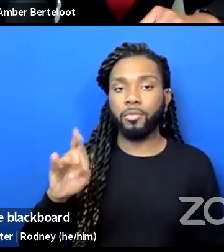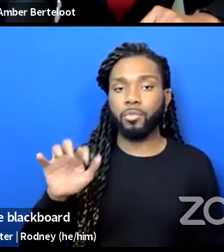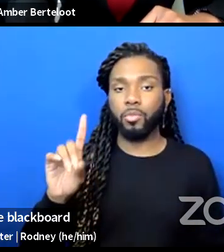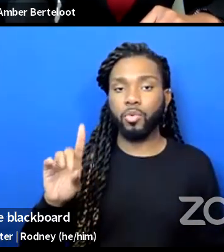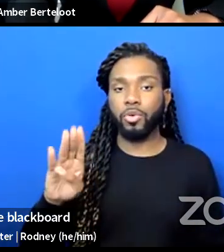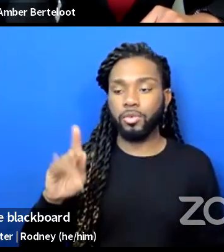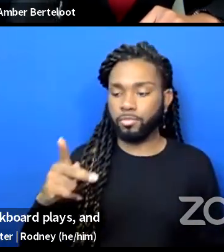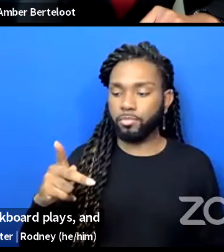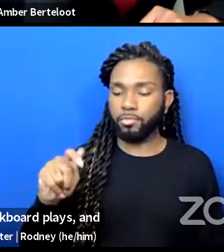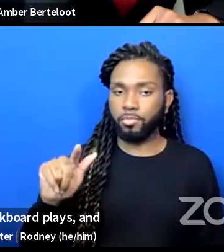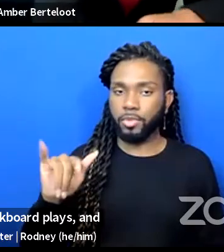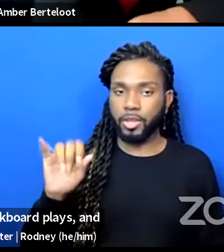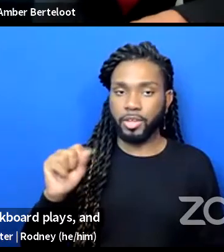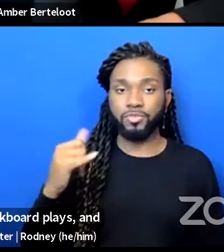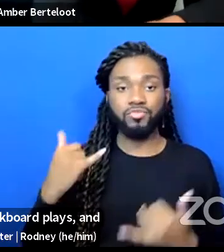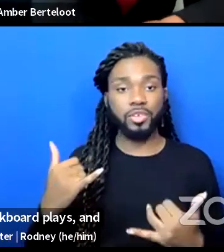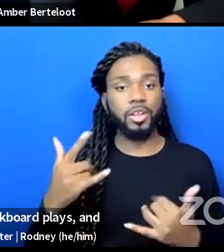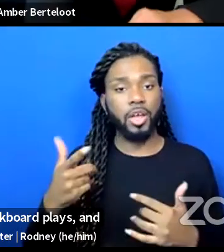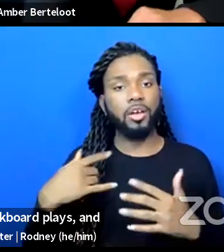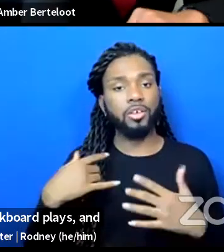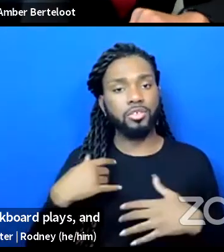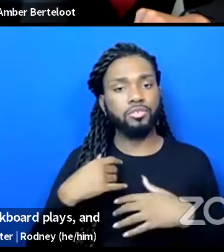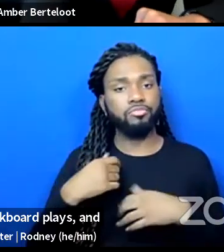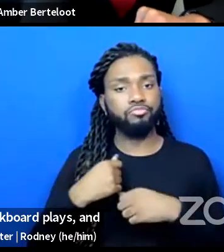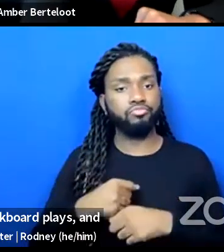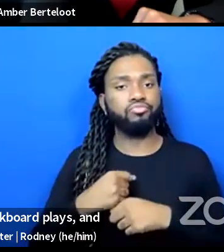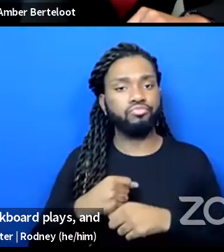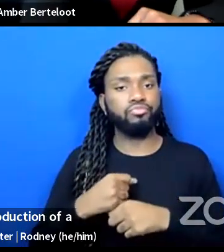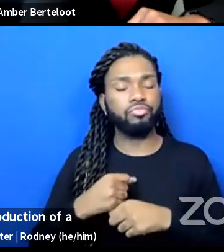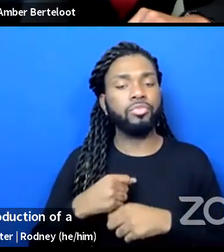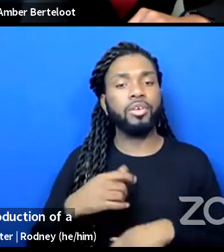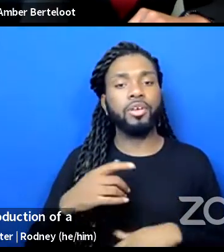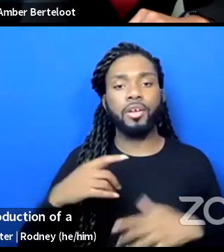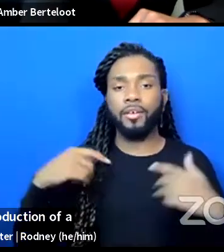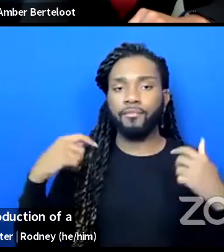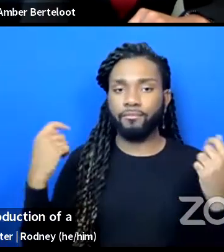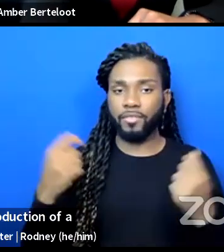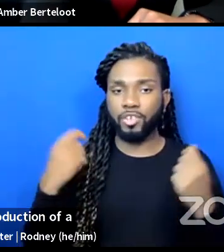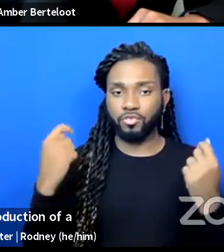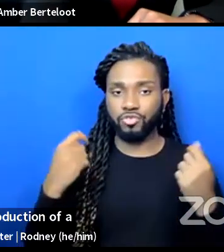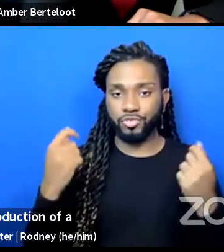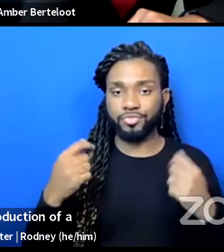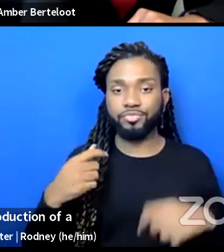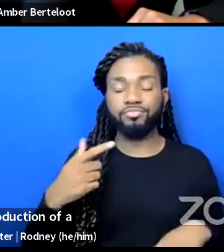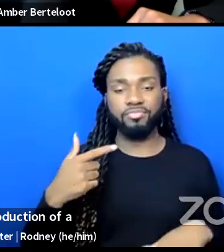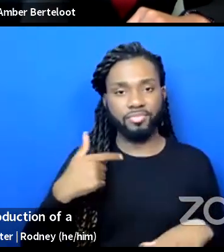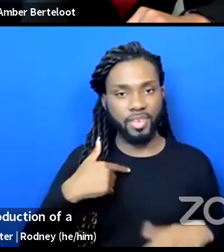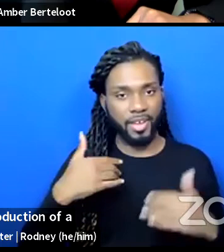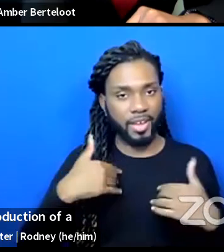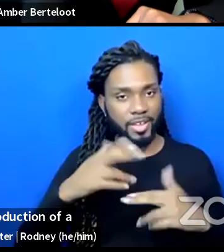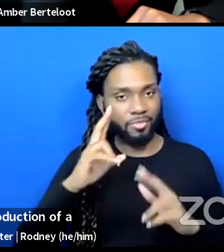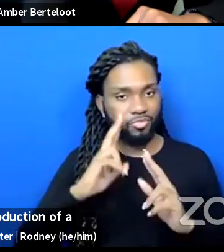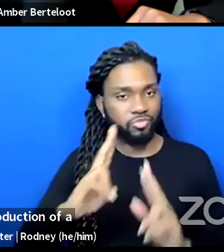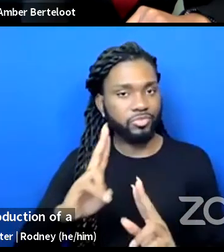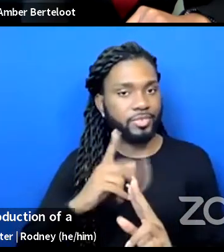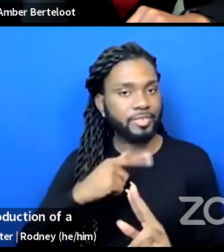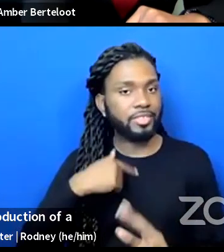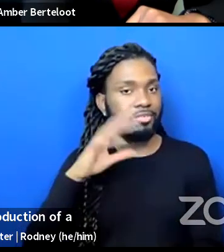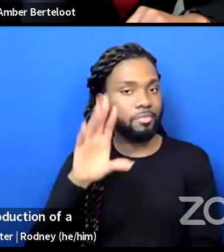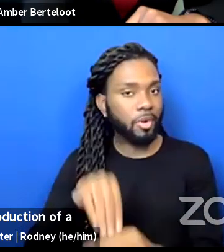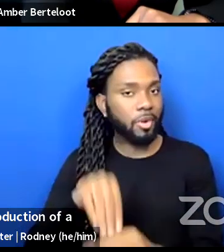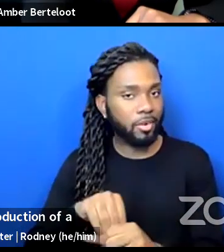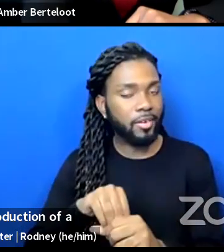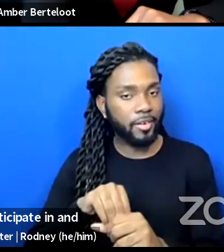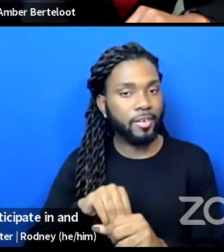now she's in the midst of production of a festival that I had a privilege to participate